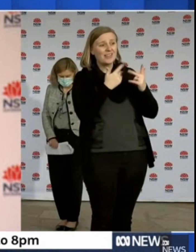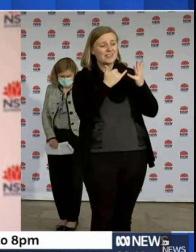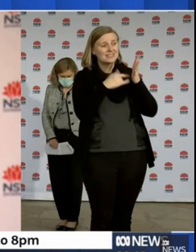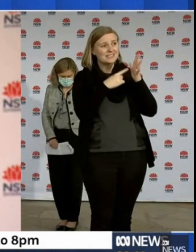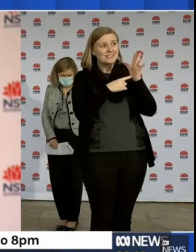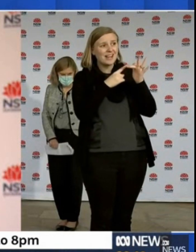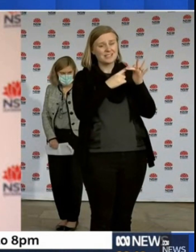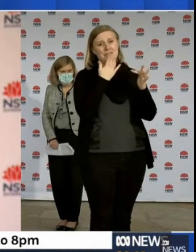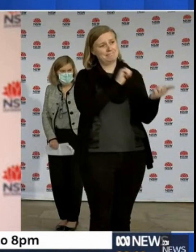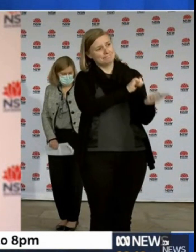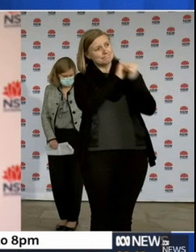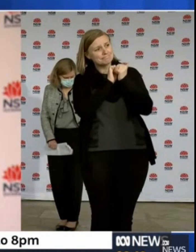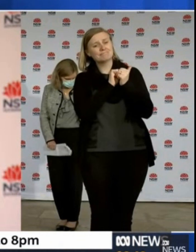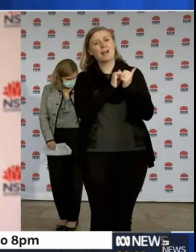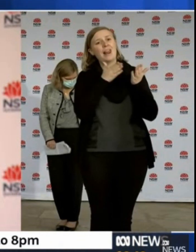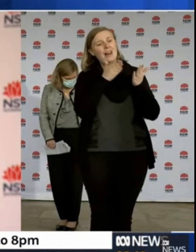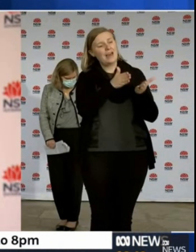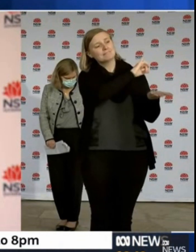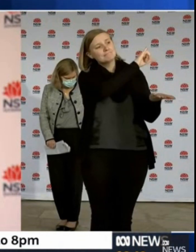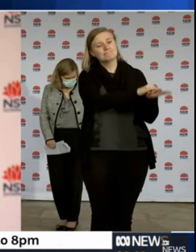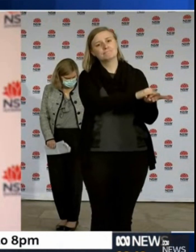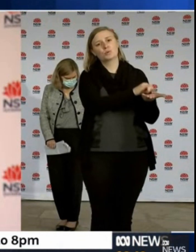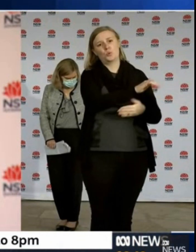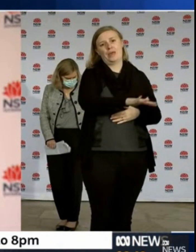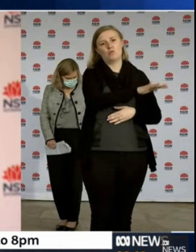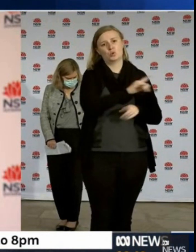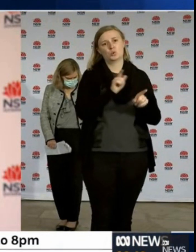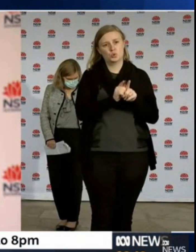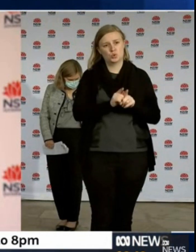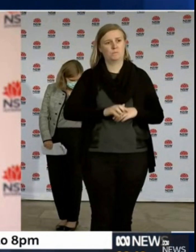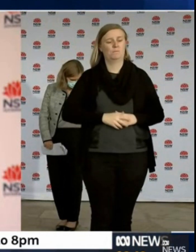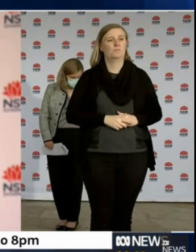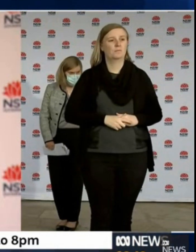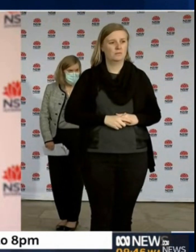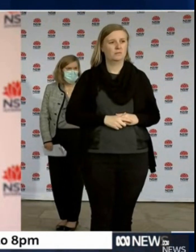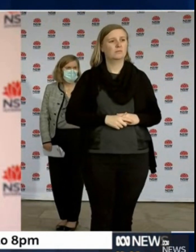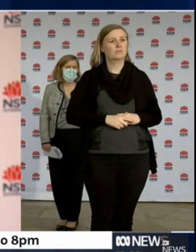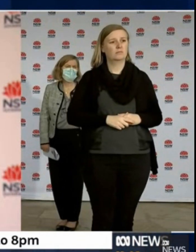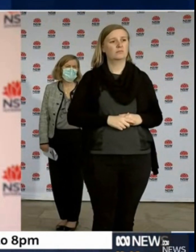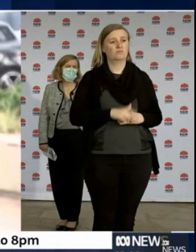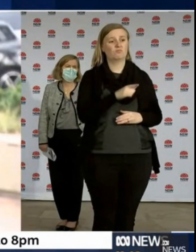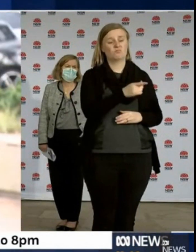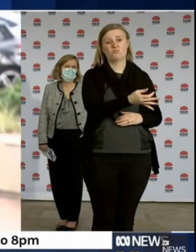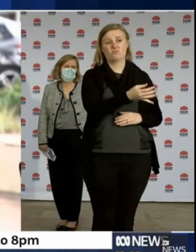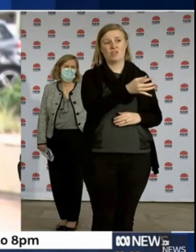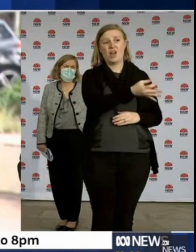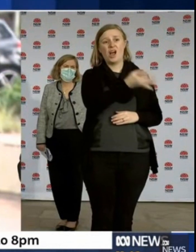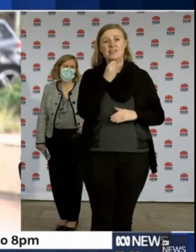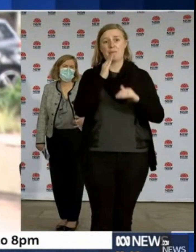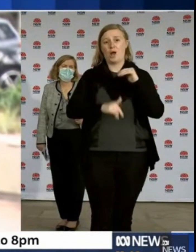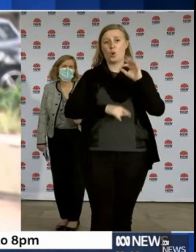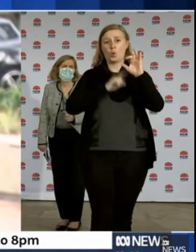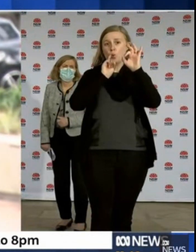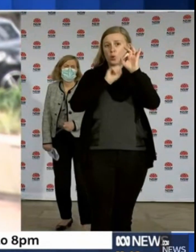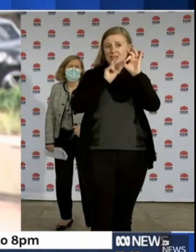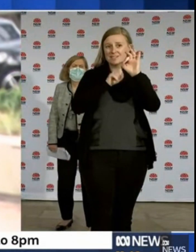is. It's just getting the right balance. Anastasia Palaszczuk said this morning, she flagged this morning already,